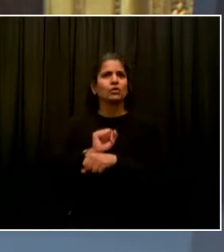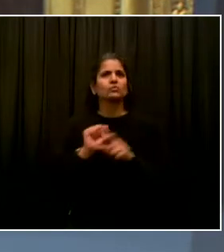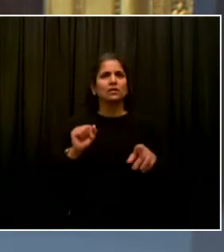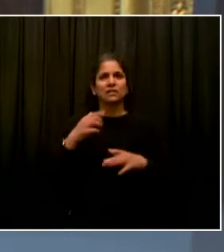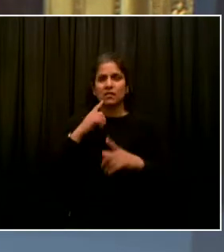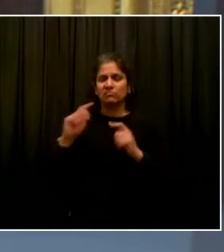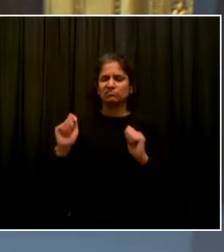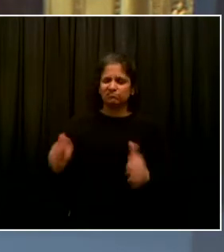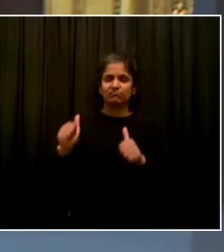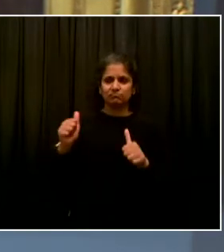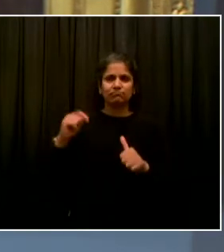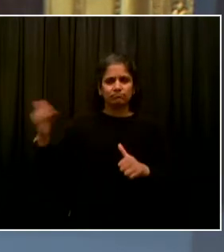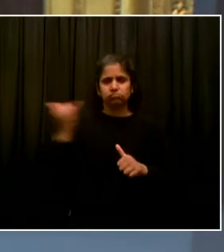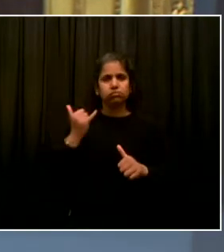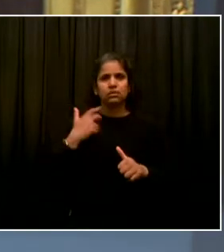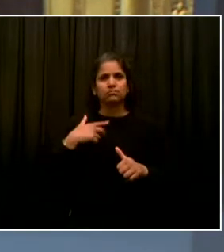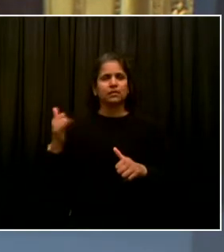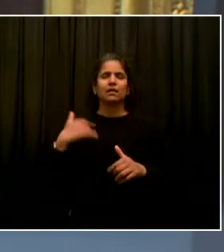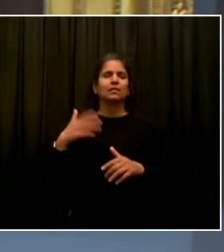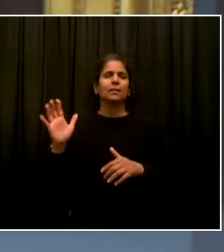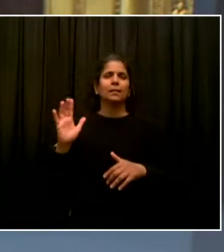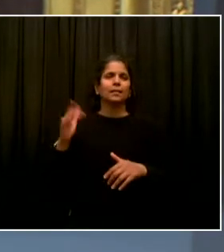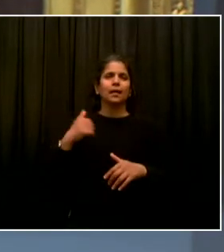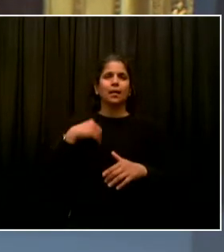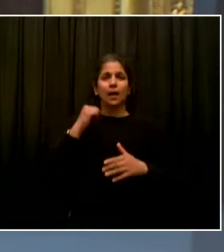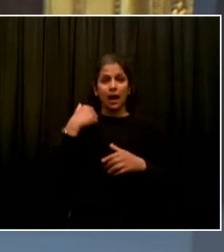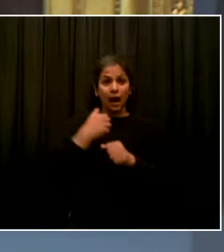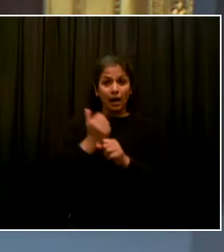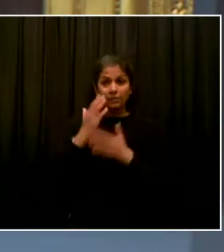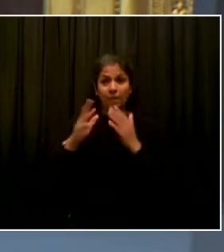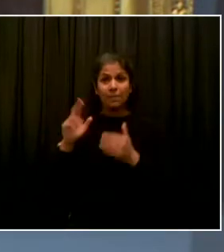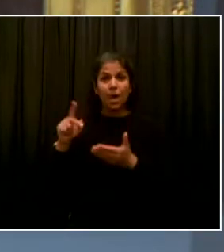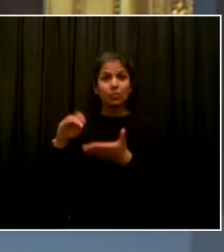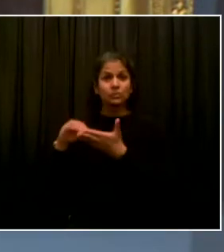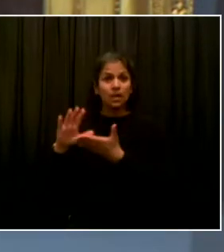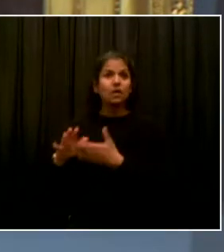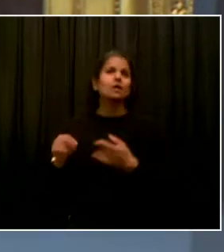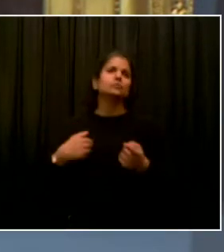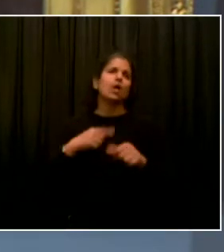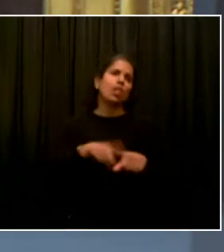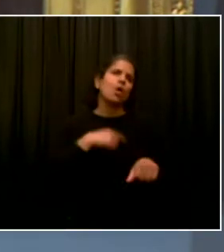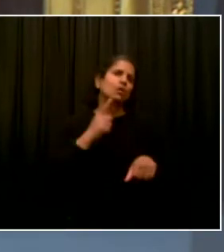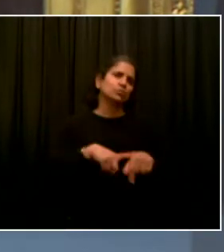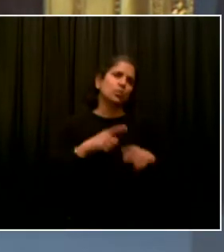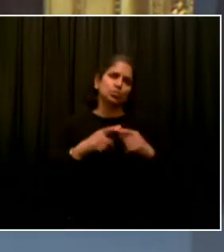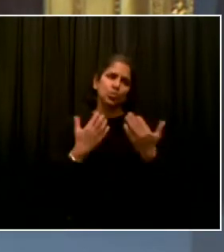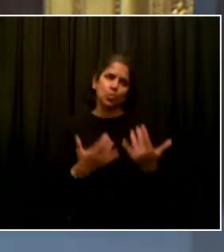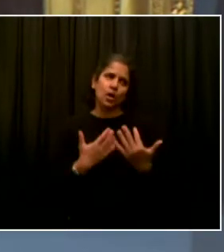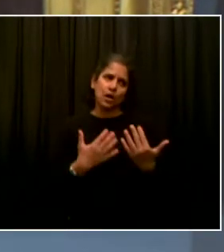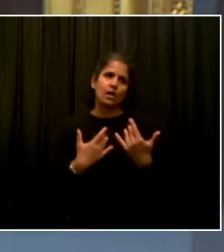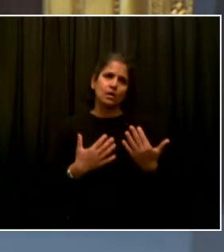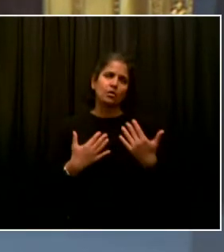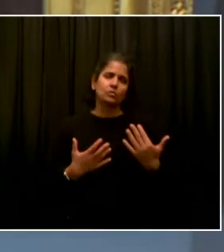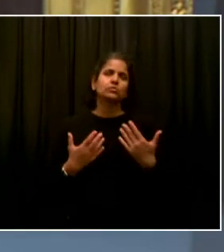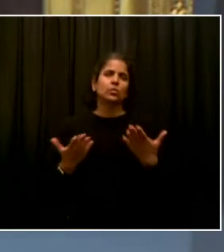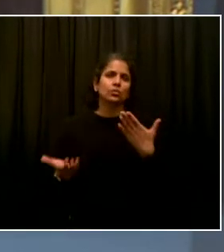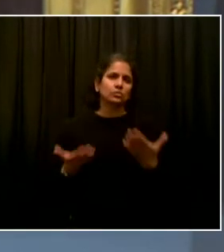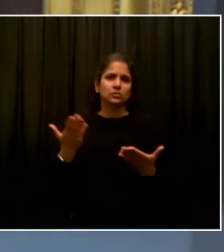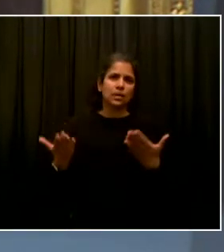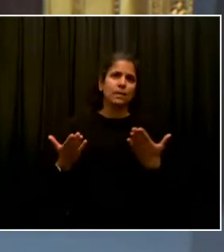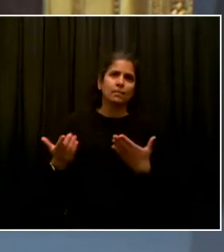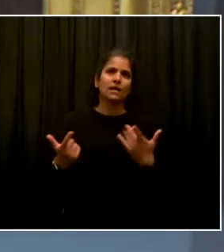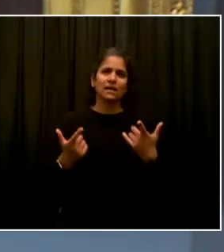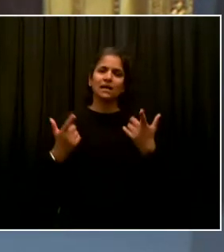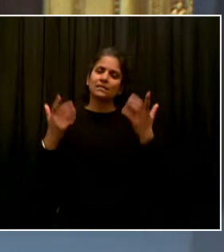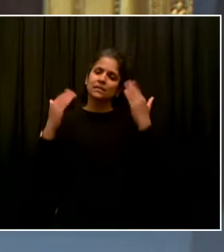not. Are there days we're going to get heavy flows? Yes, it is. So let's manage the expectation of New Yorkers that no one is sitting around listening to the